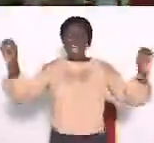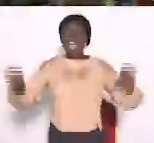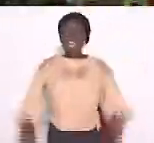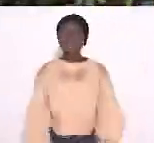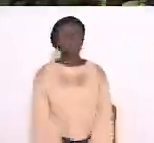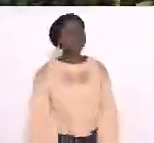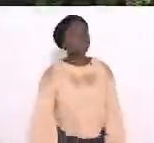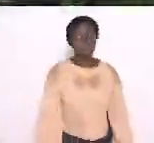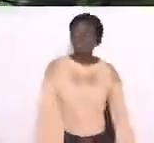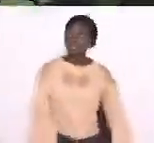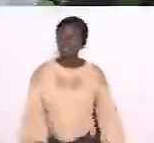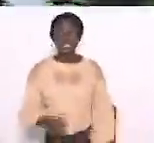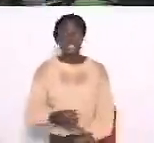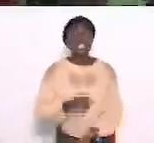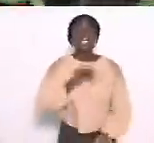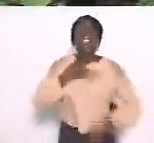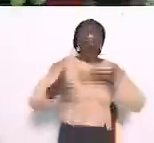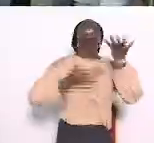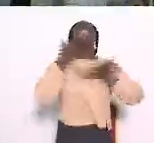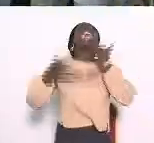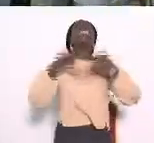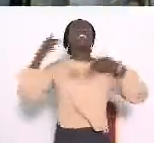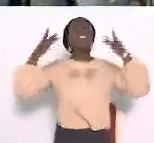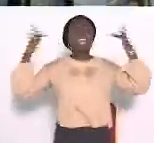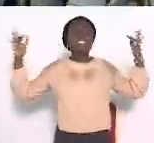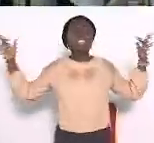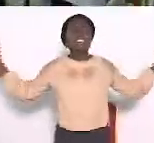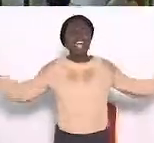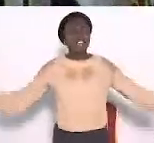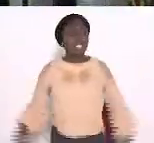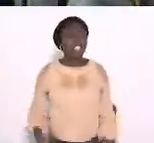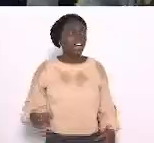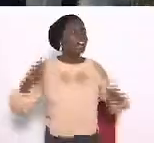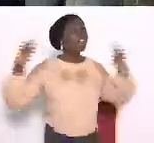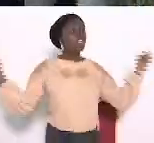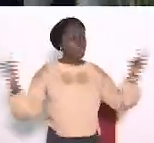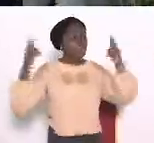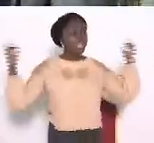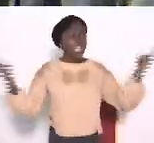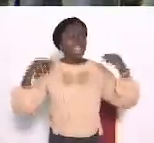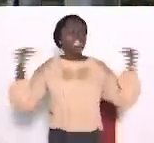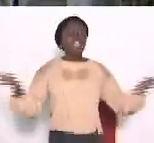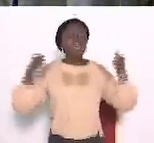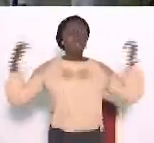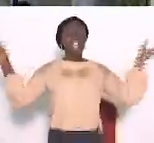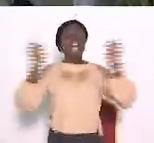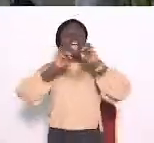Helu s of freedom s of freedom